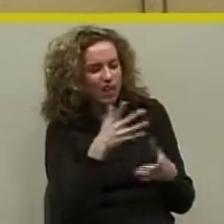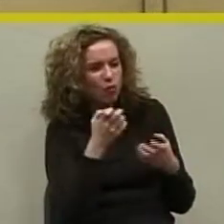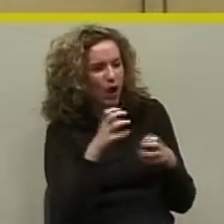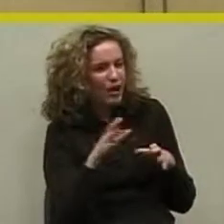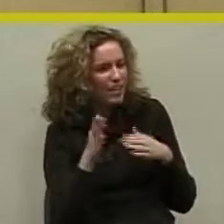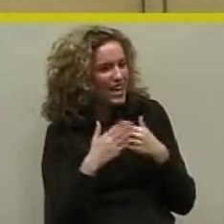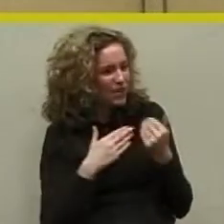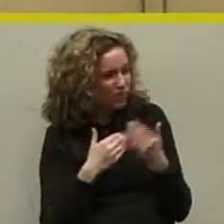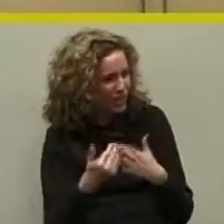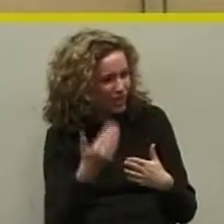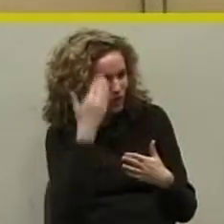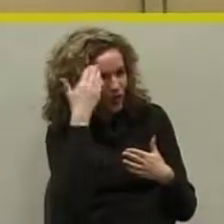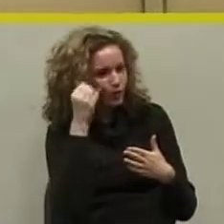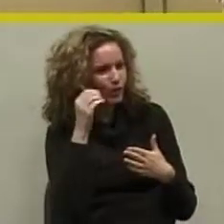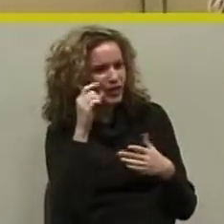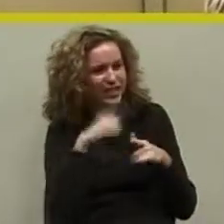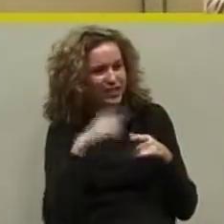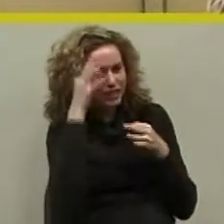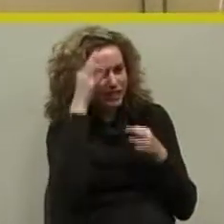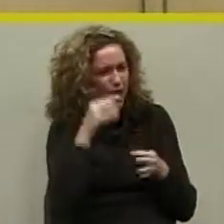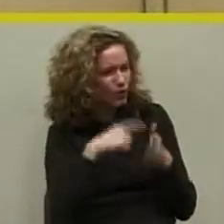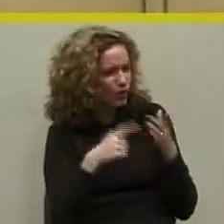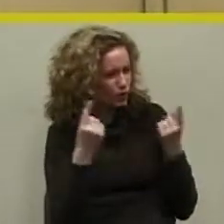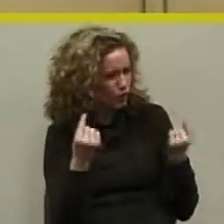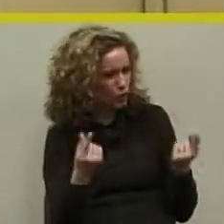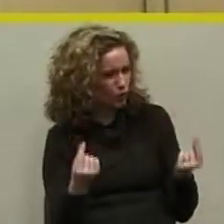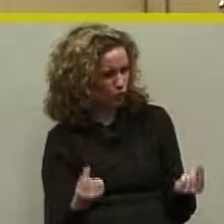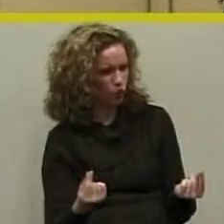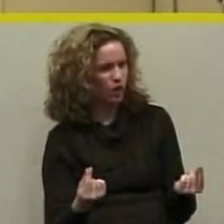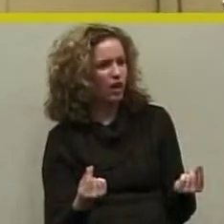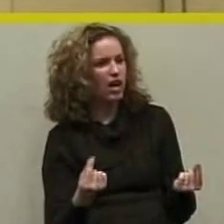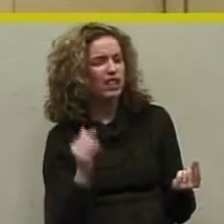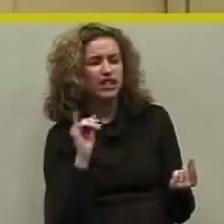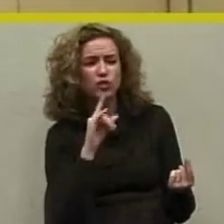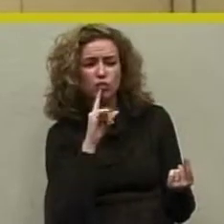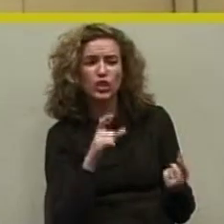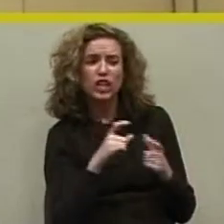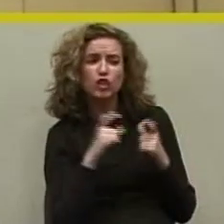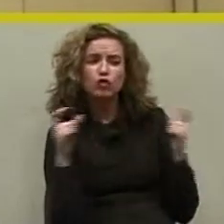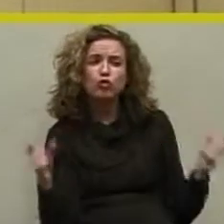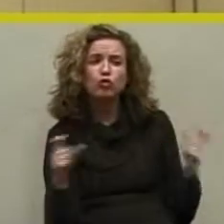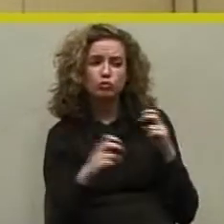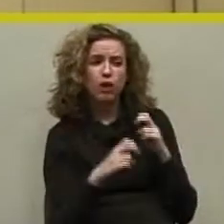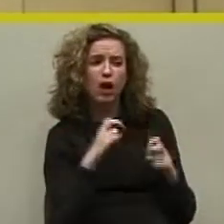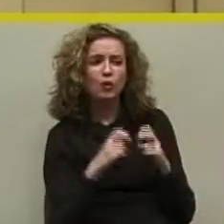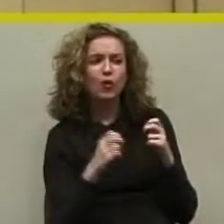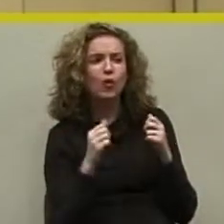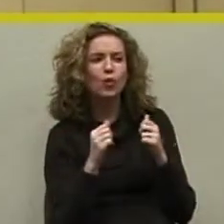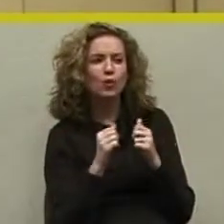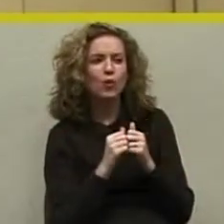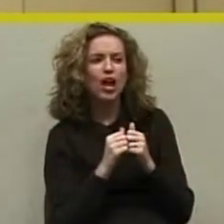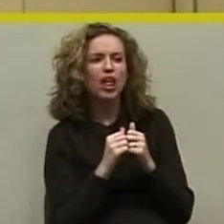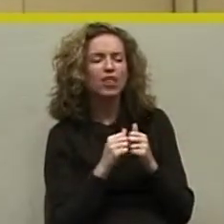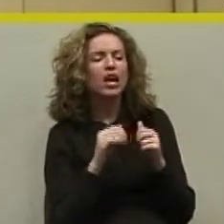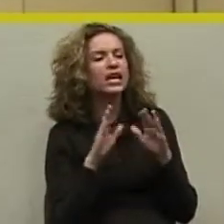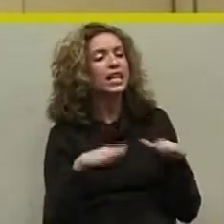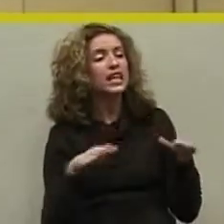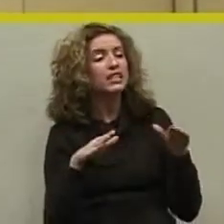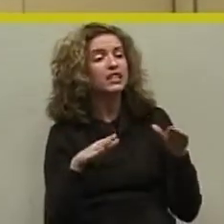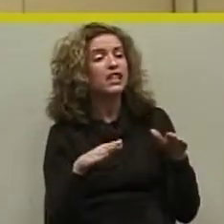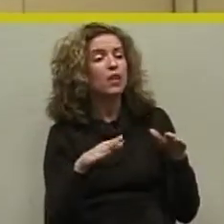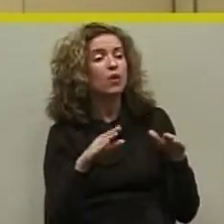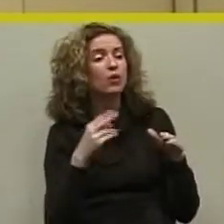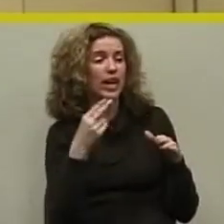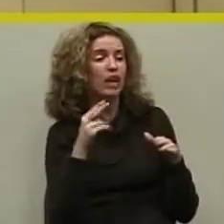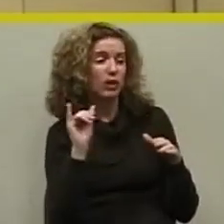If I really were looking at social skills issues, and this is one of those big problems, this is a huge problem area in terms of situations like, for example, children with hearing impairments and